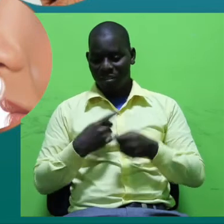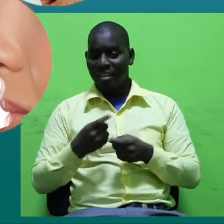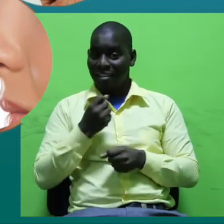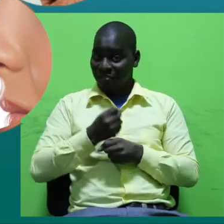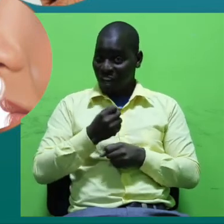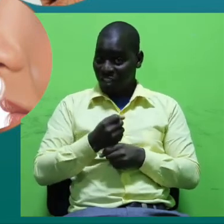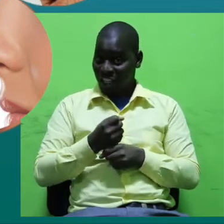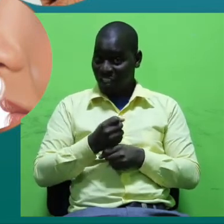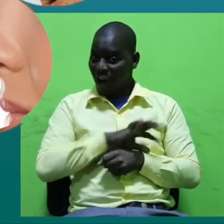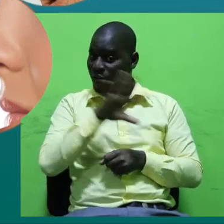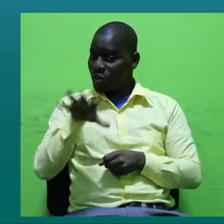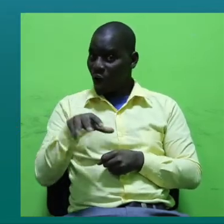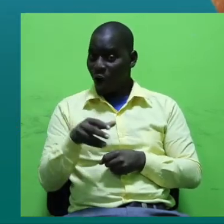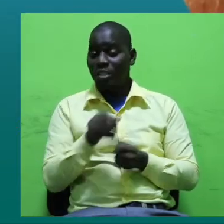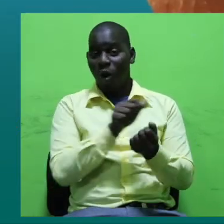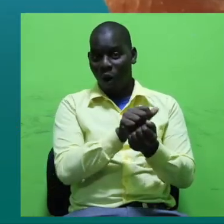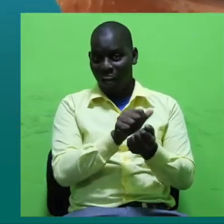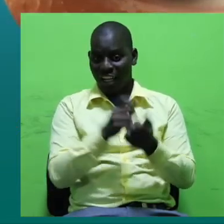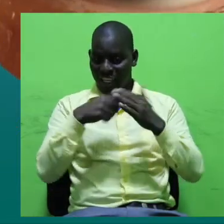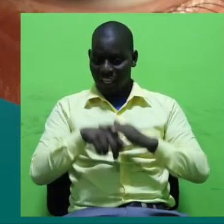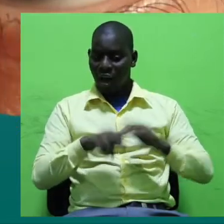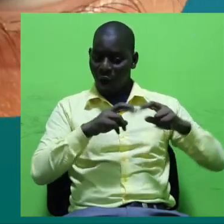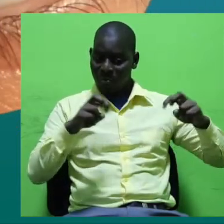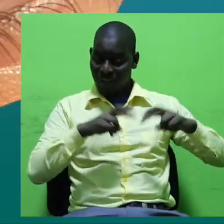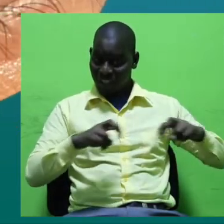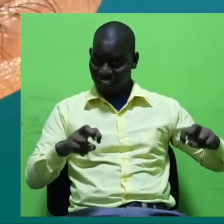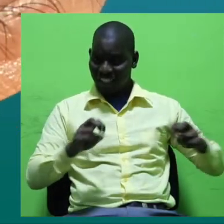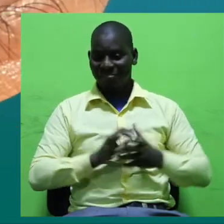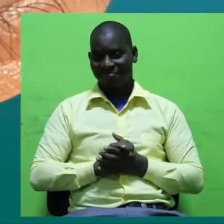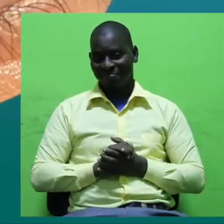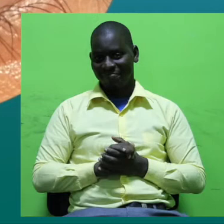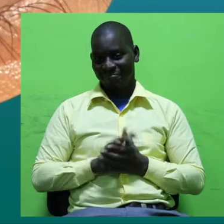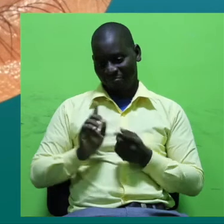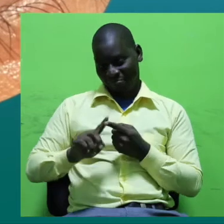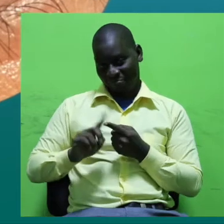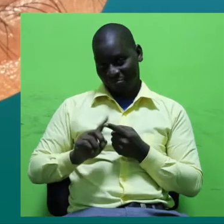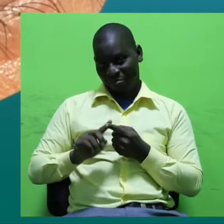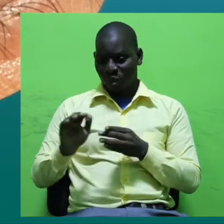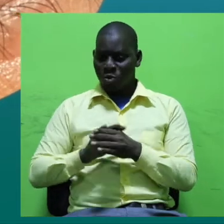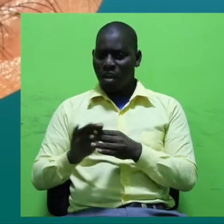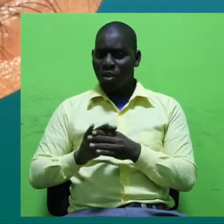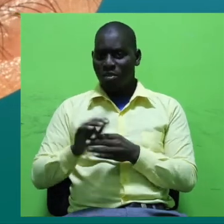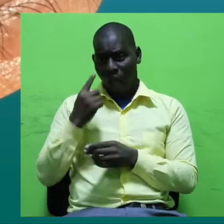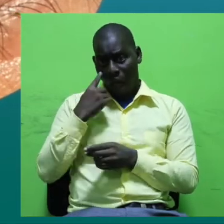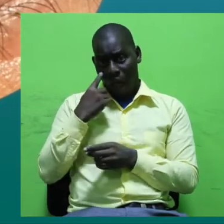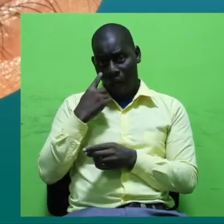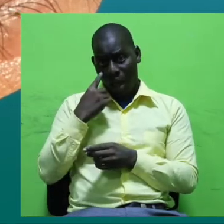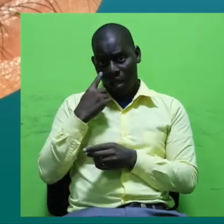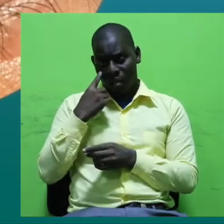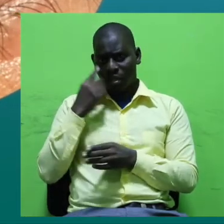in making observation. Eye. We use our eyes as a sense organ for